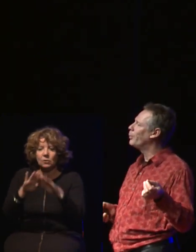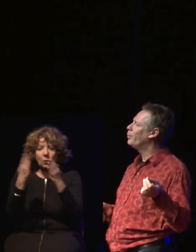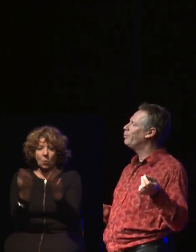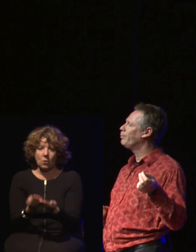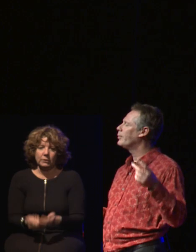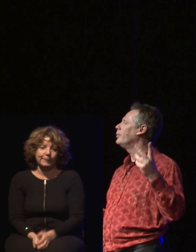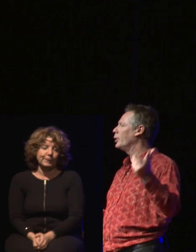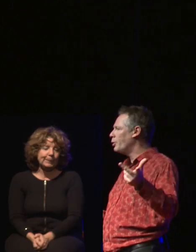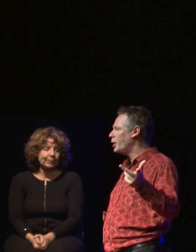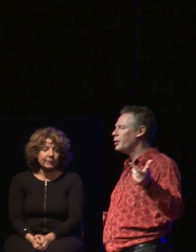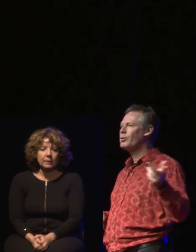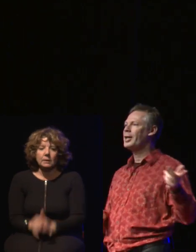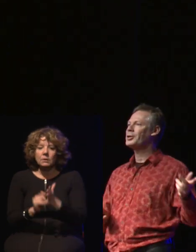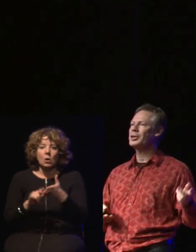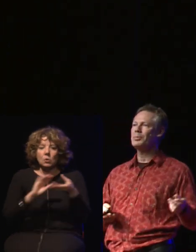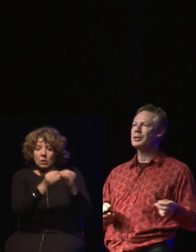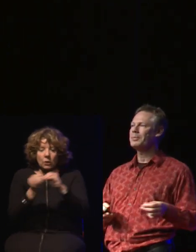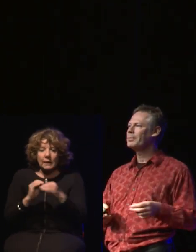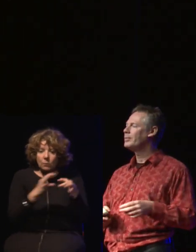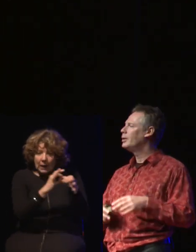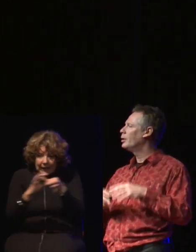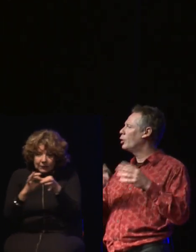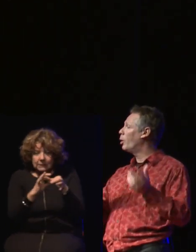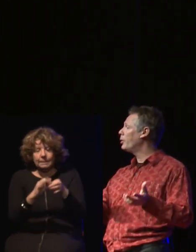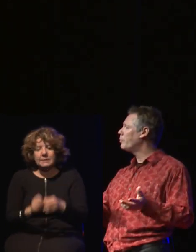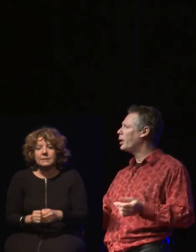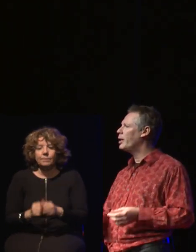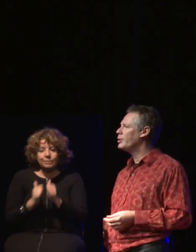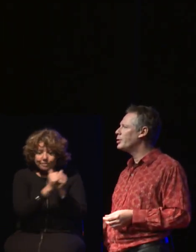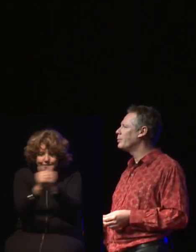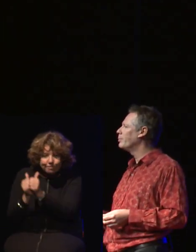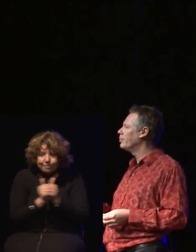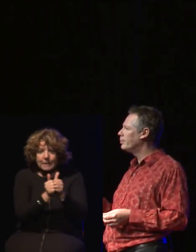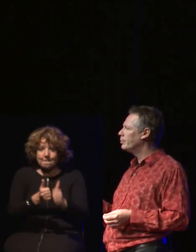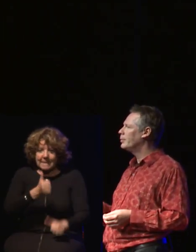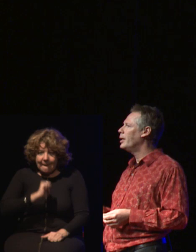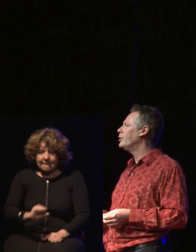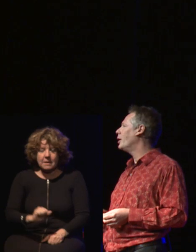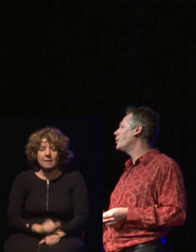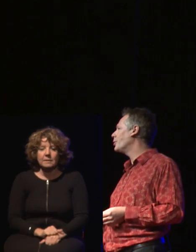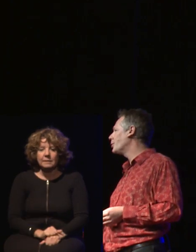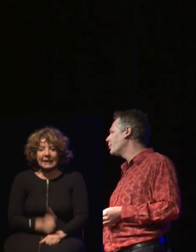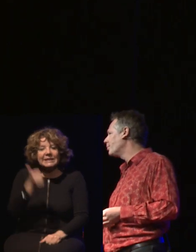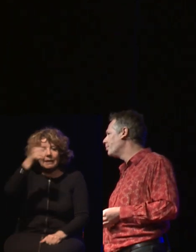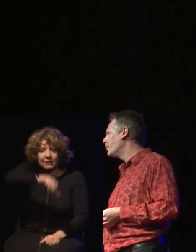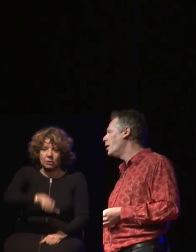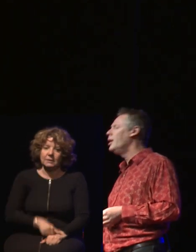So, negotiated relationships, cooperative behaviours,